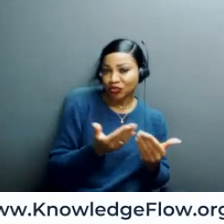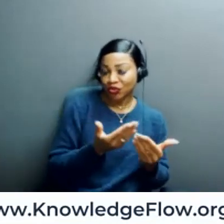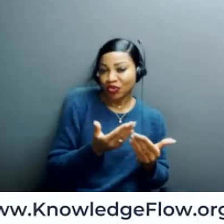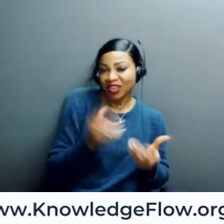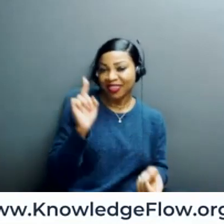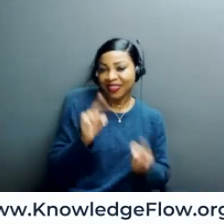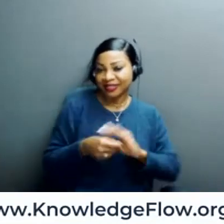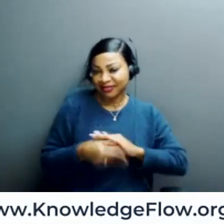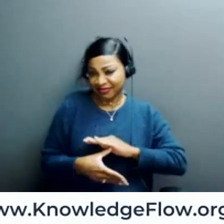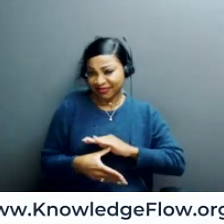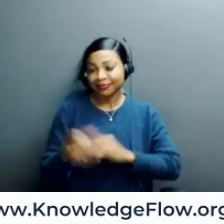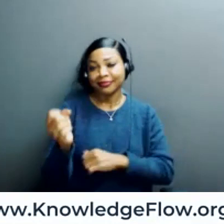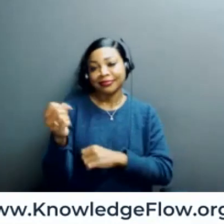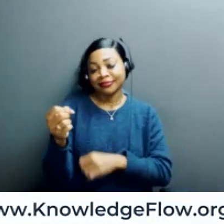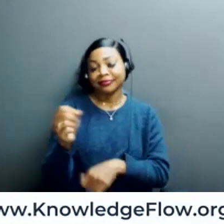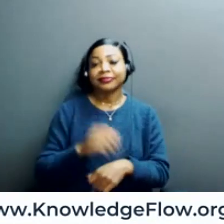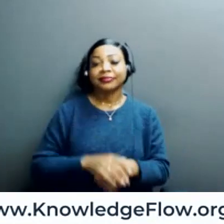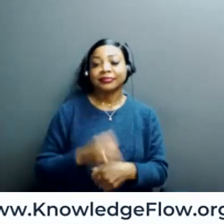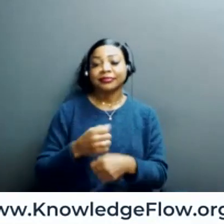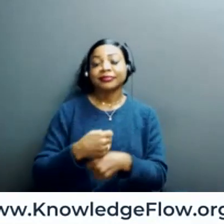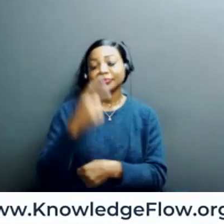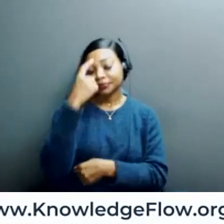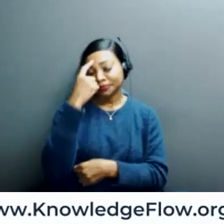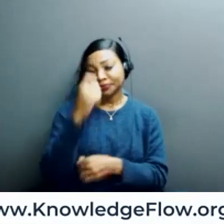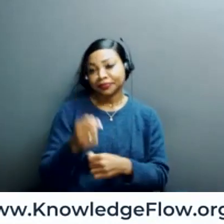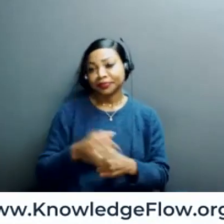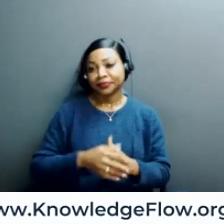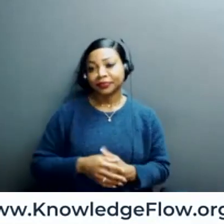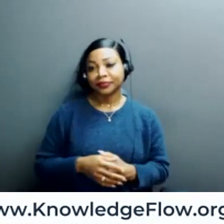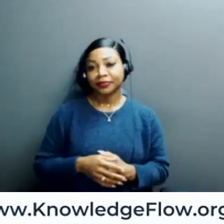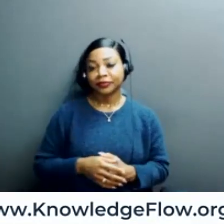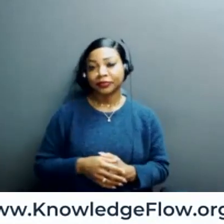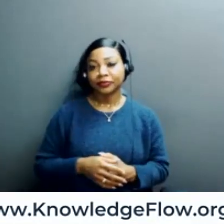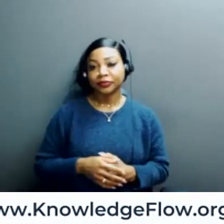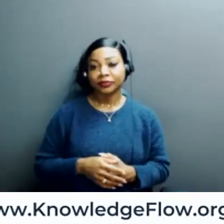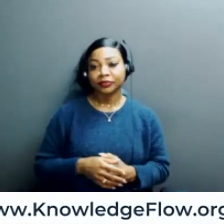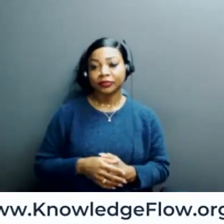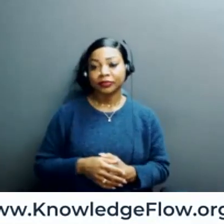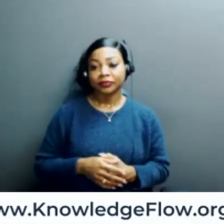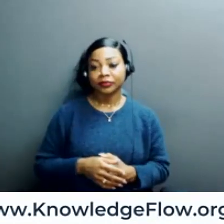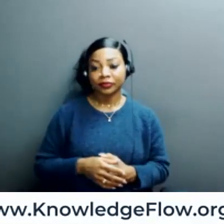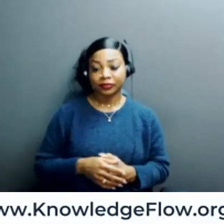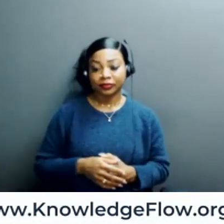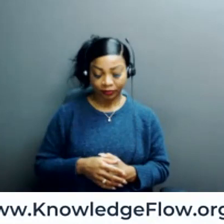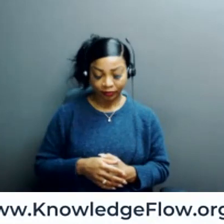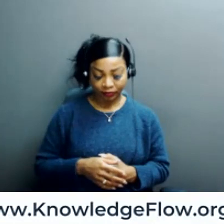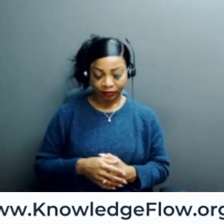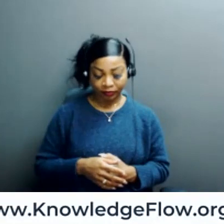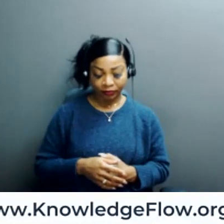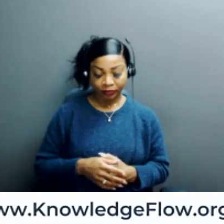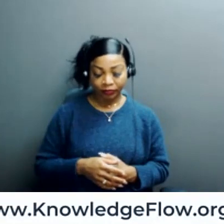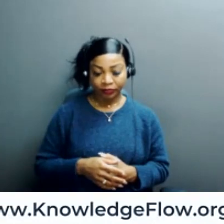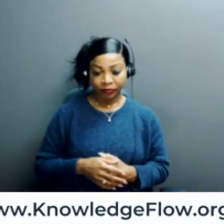that that makes sense uh so how I mean the